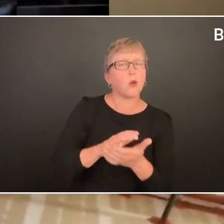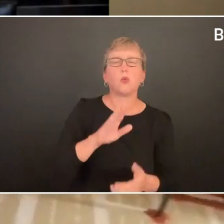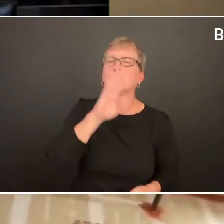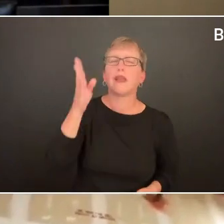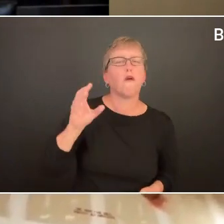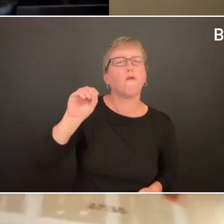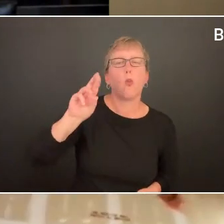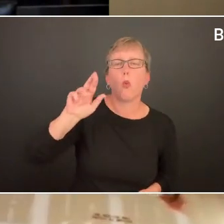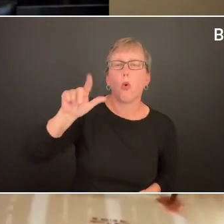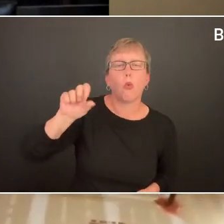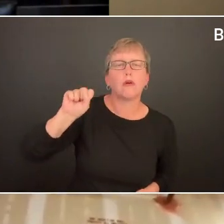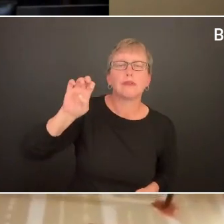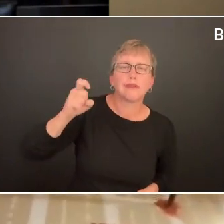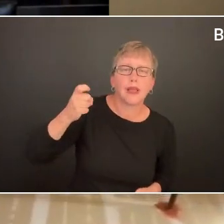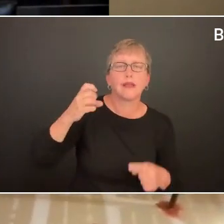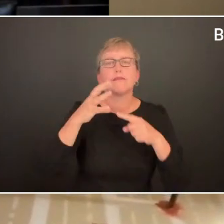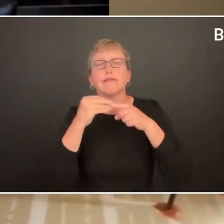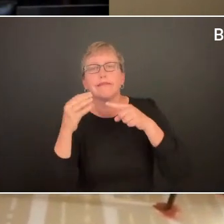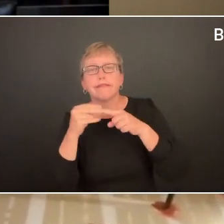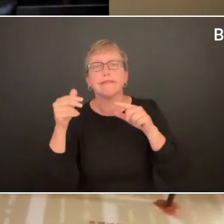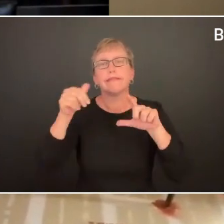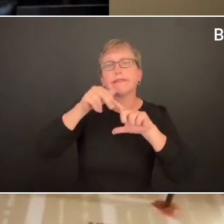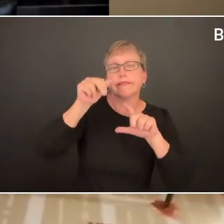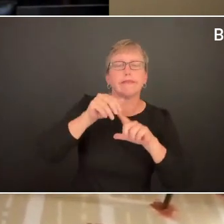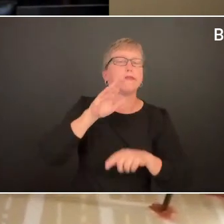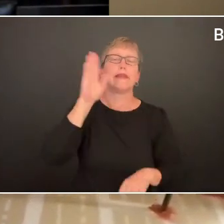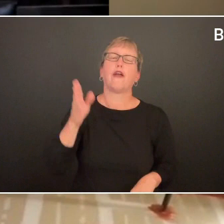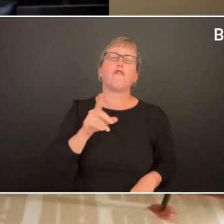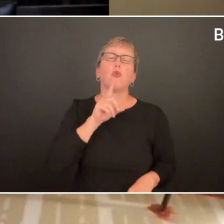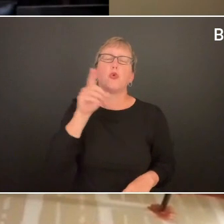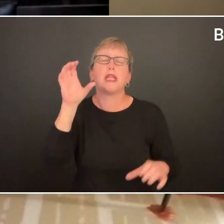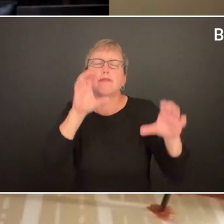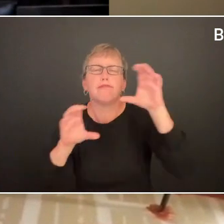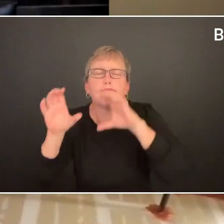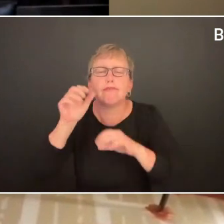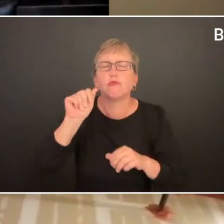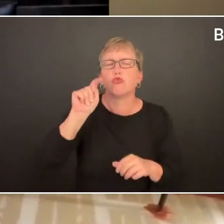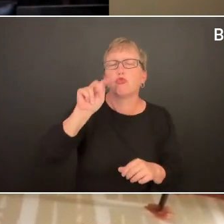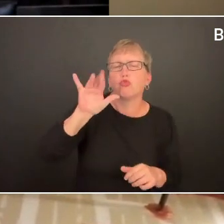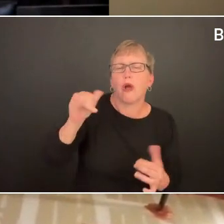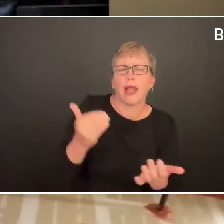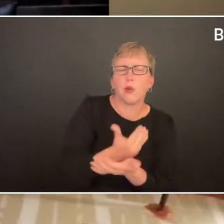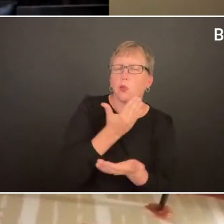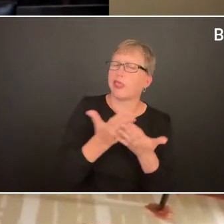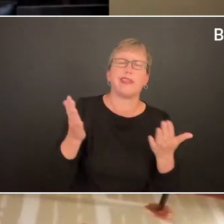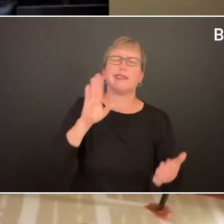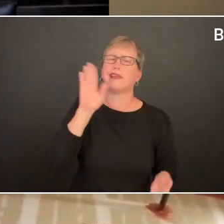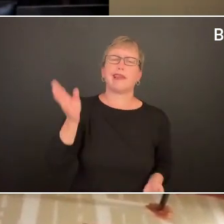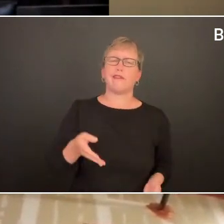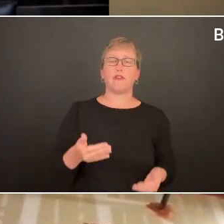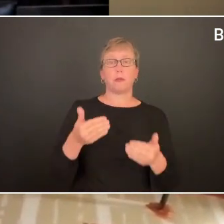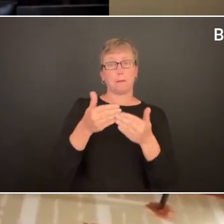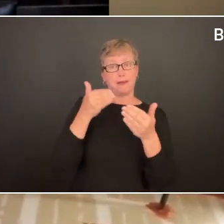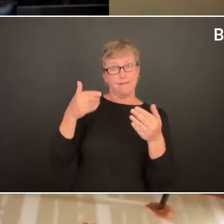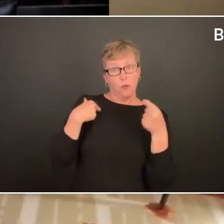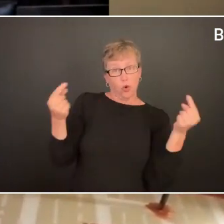oral sex was just something that really didn't happen in our marriage. And exploring different